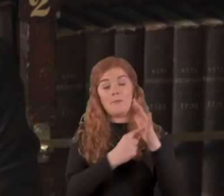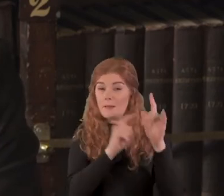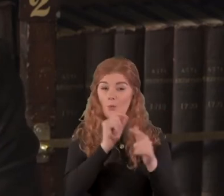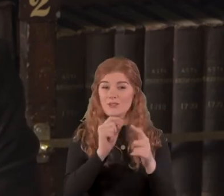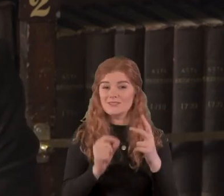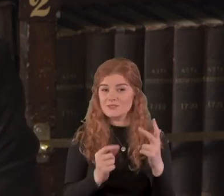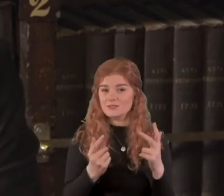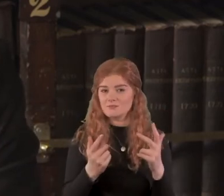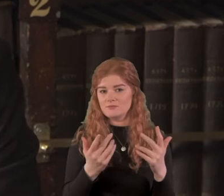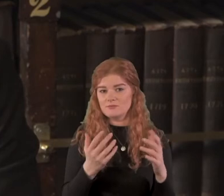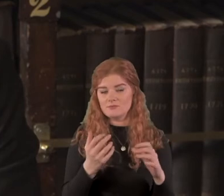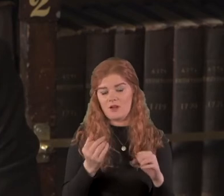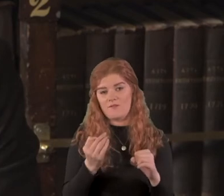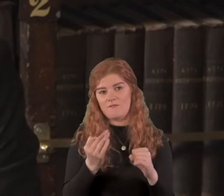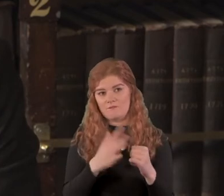least,